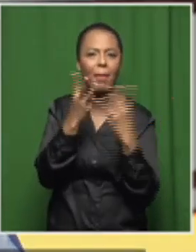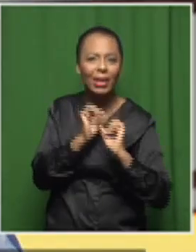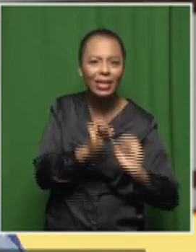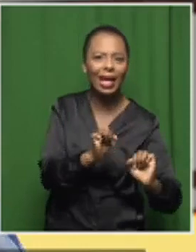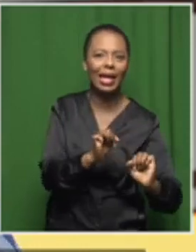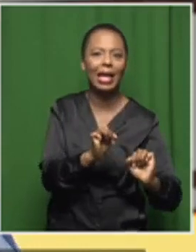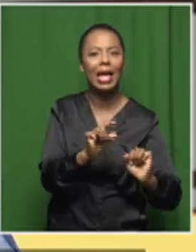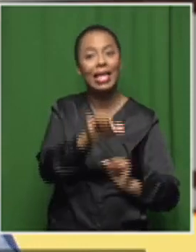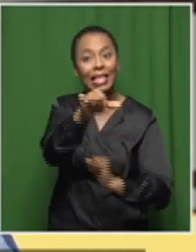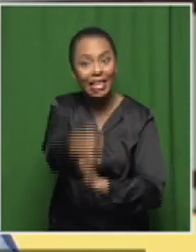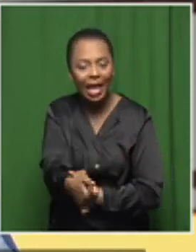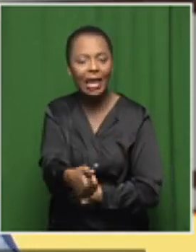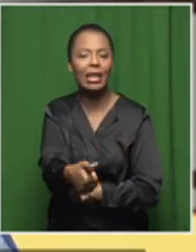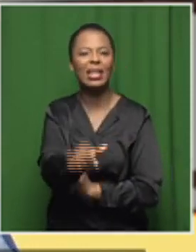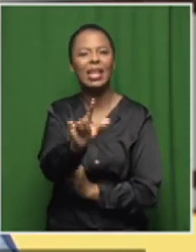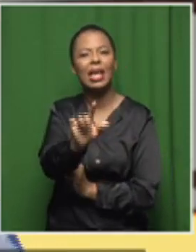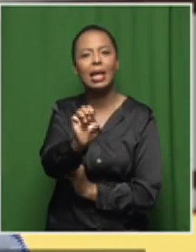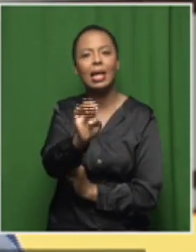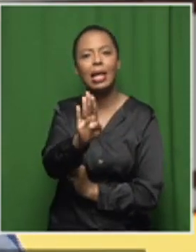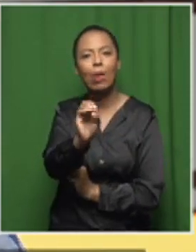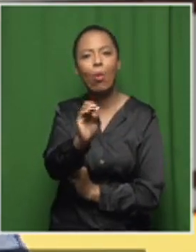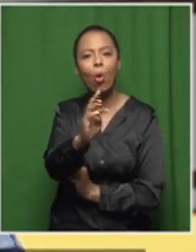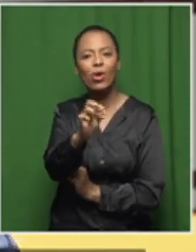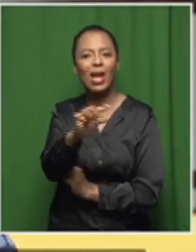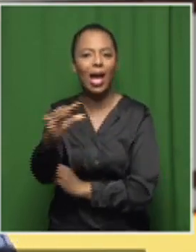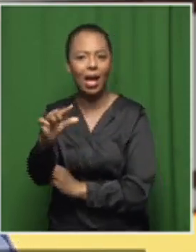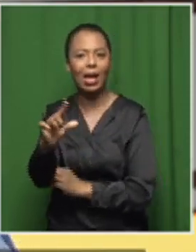it takes us on to Lebogang